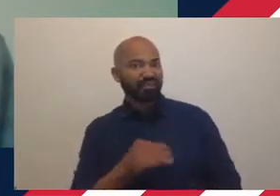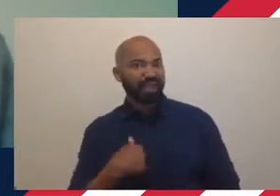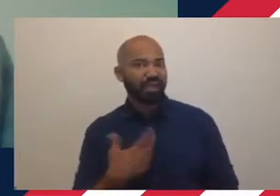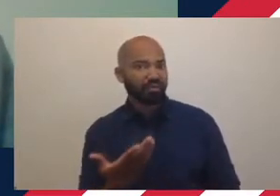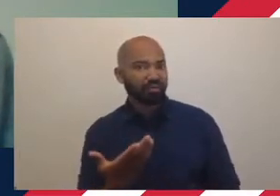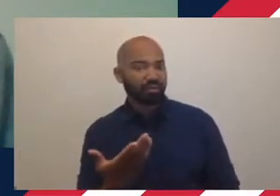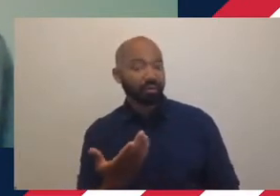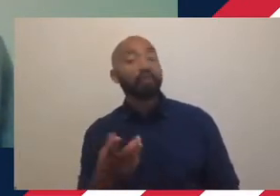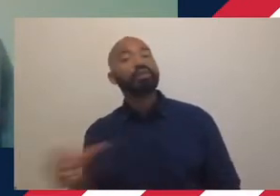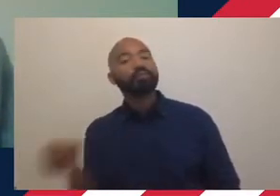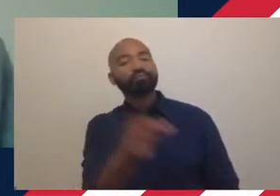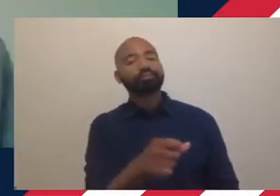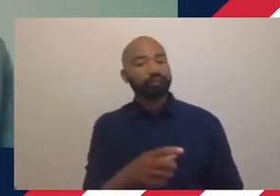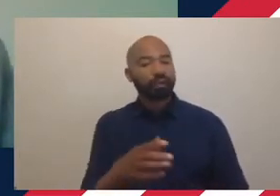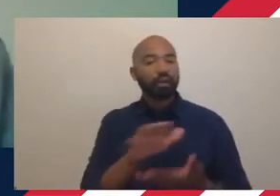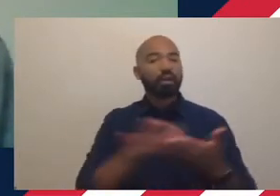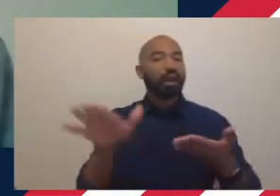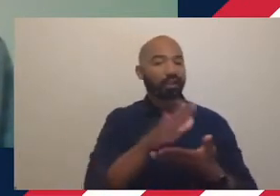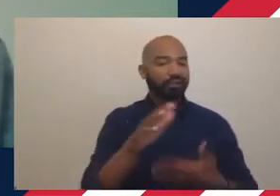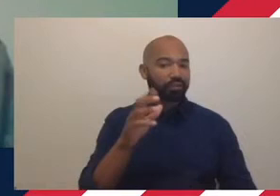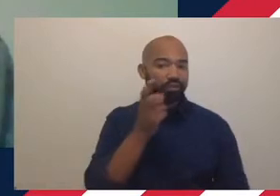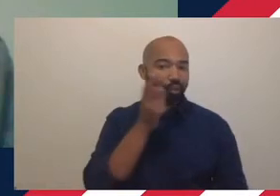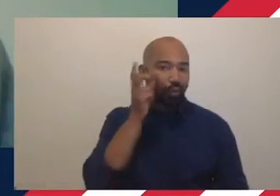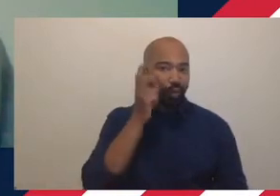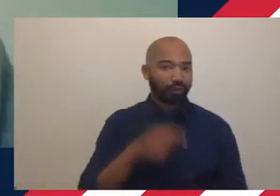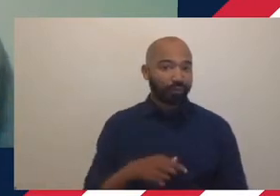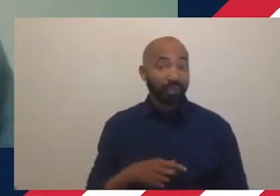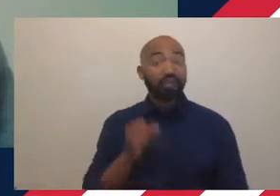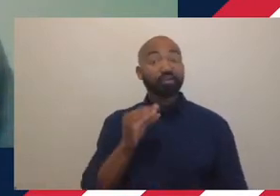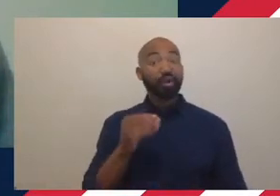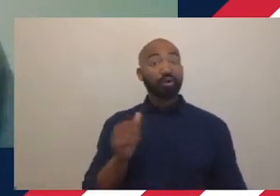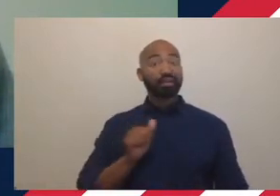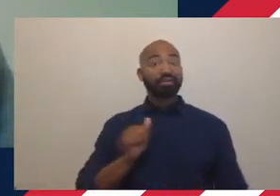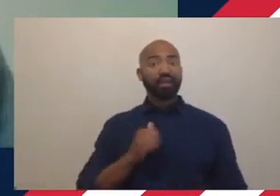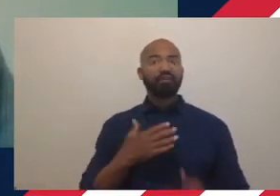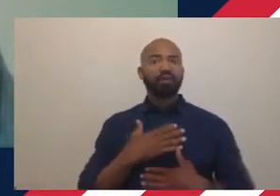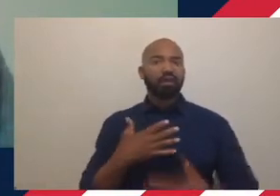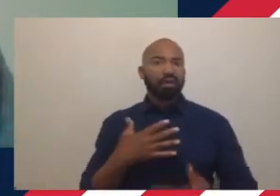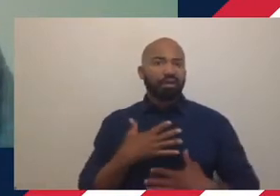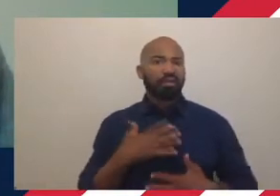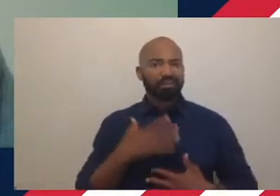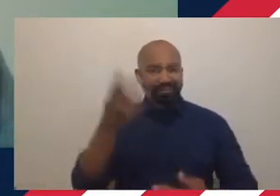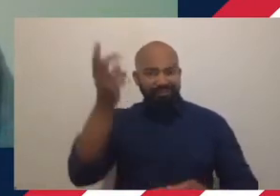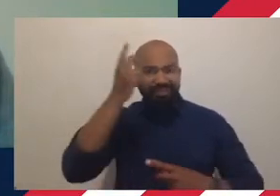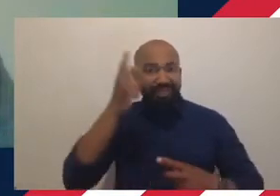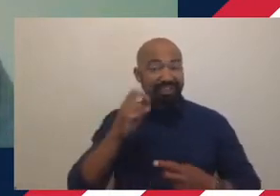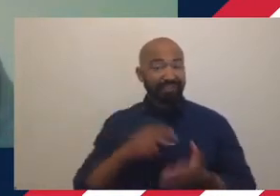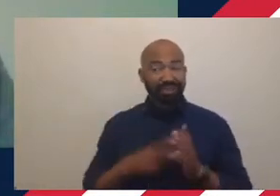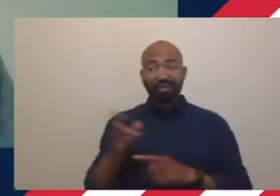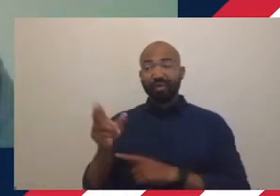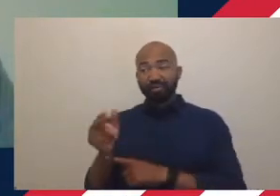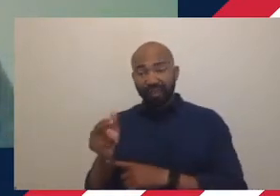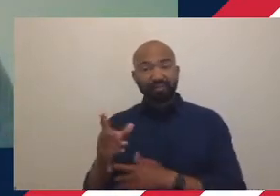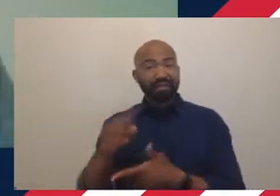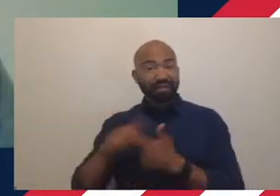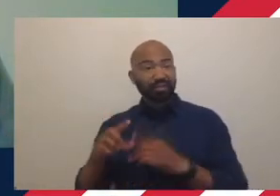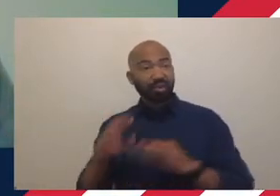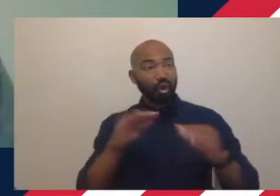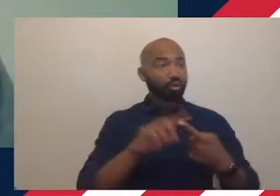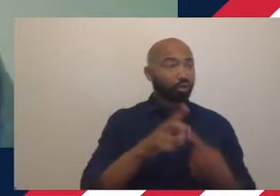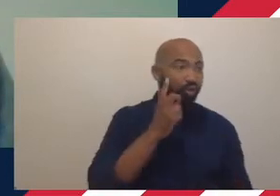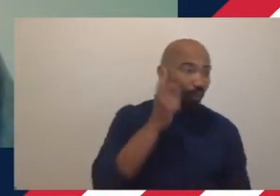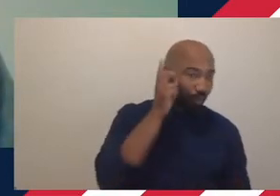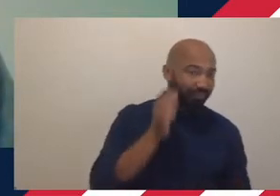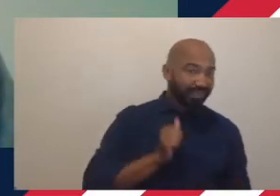respiratory disease, I had to move myself and all my stuff out of the hotel room into the dorm room myself, and almost passed